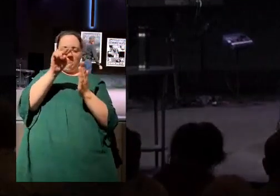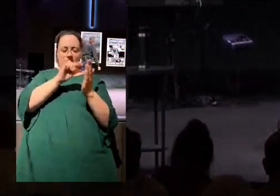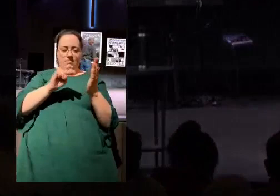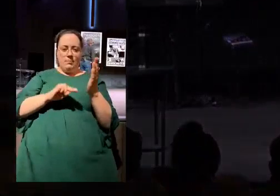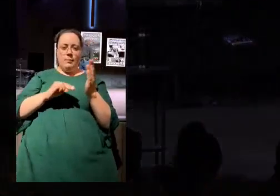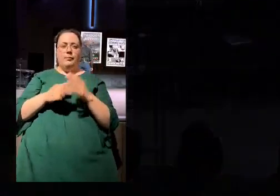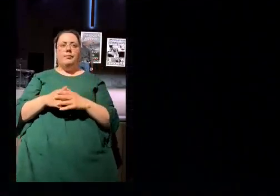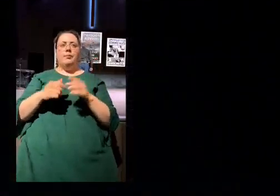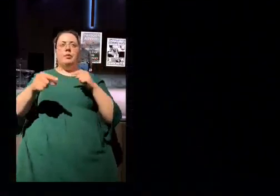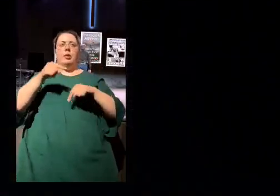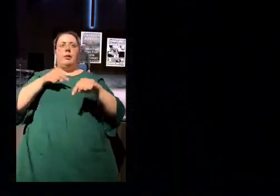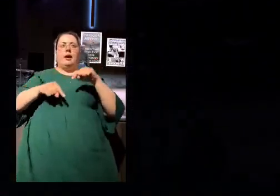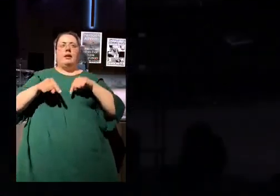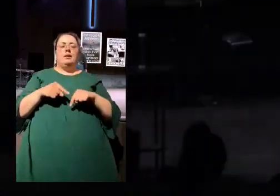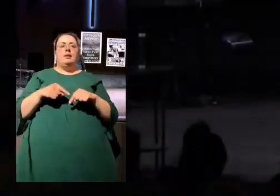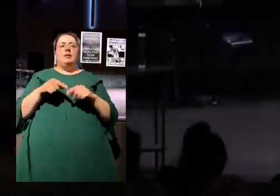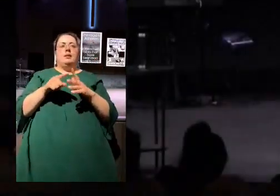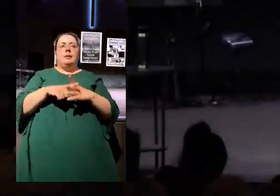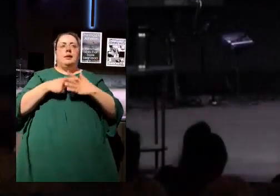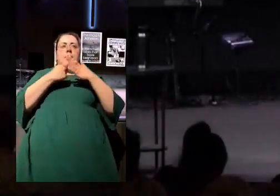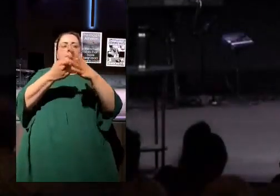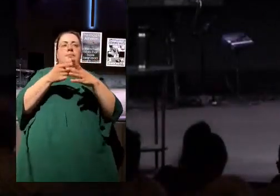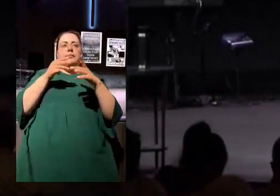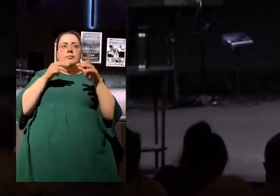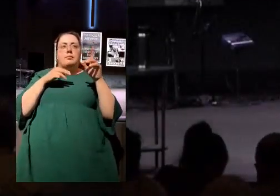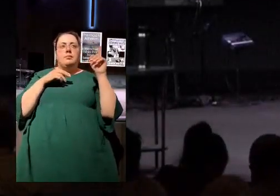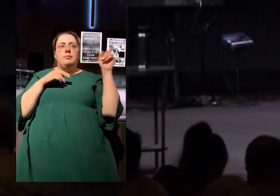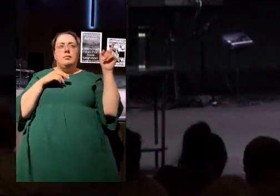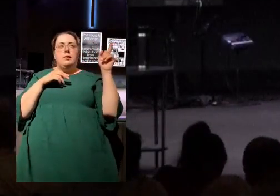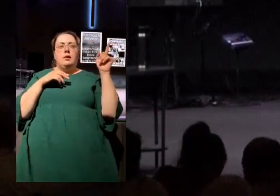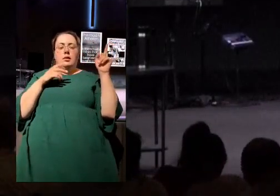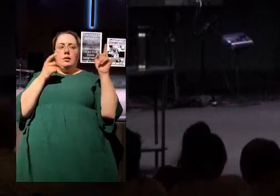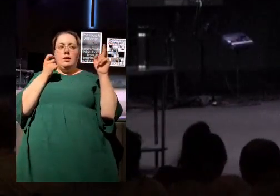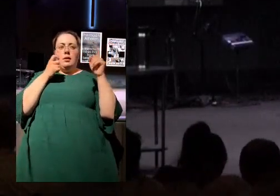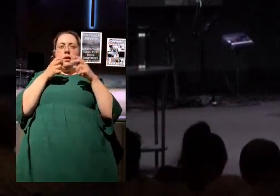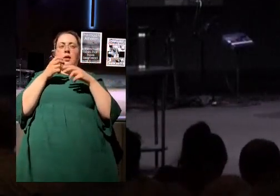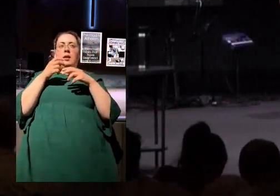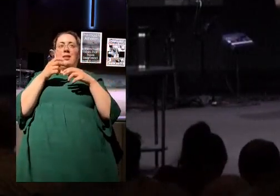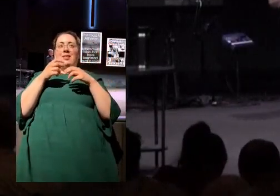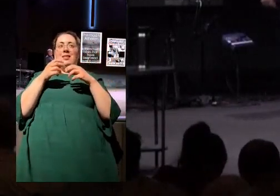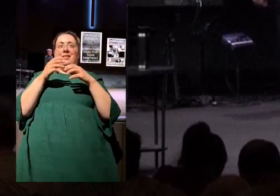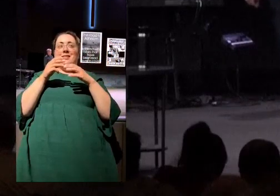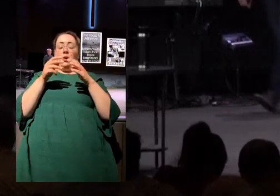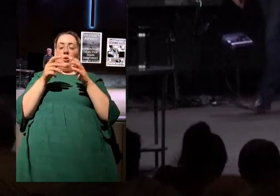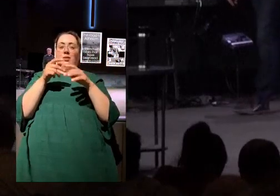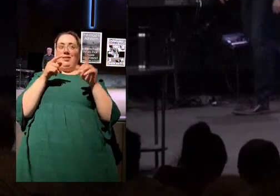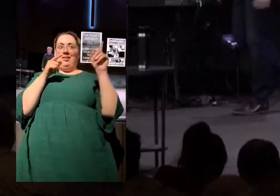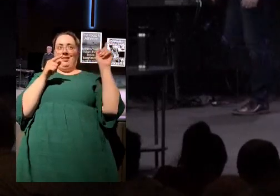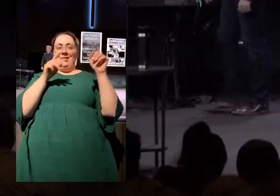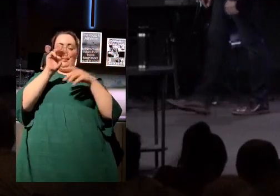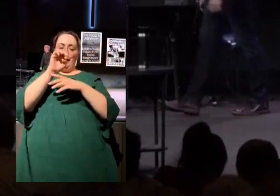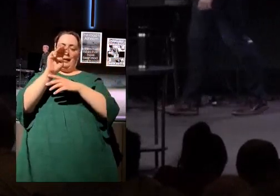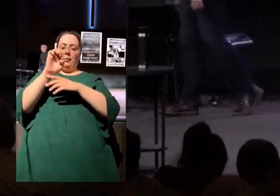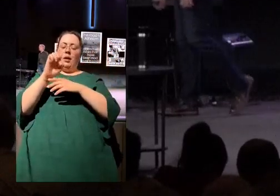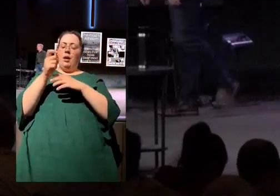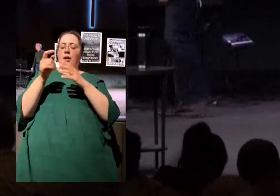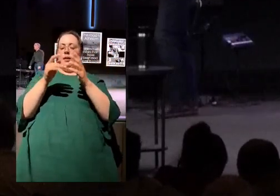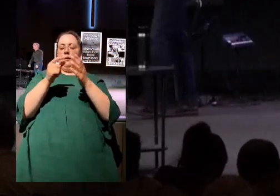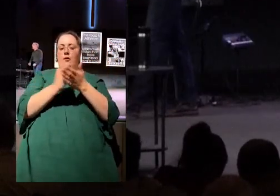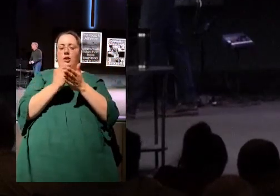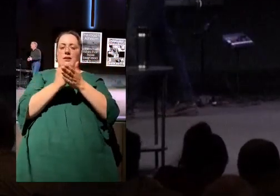memes. Here's the problem. Bible verses Christians ignore. That's Leviticus 19:19. Leviticus is a code